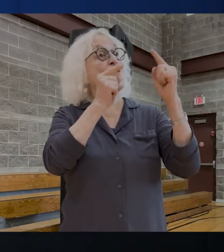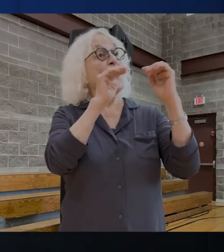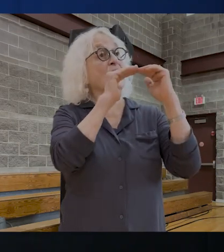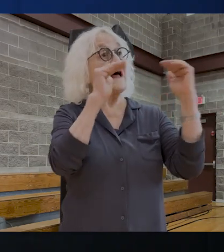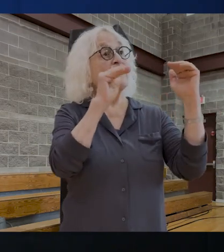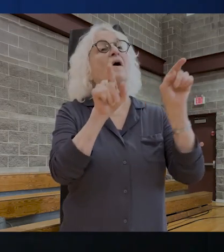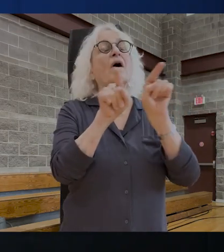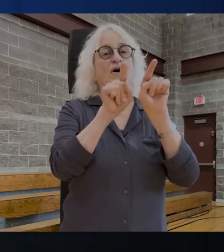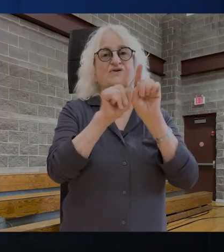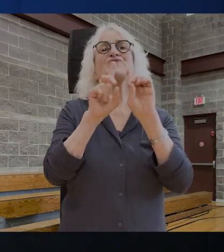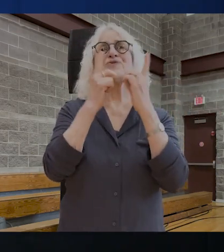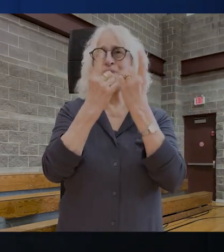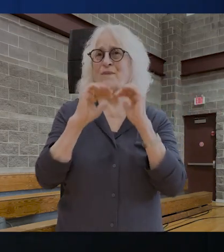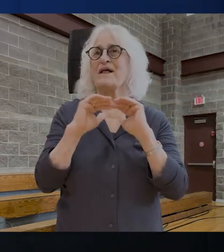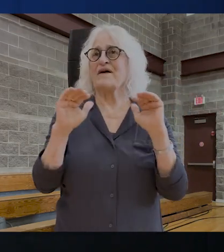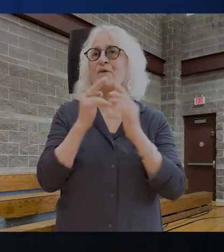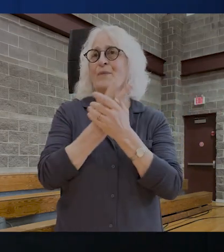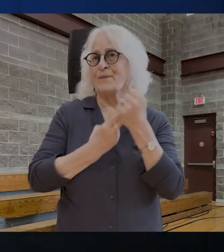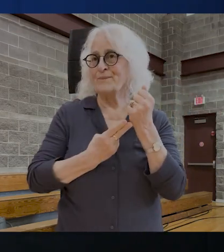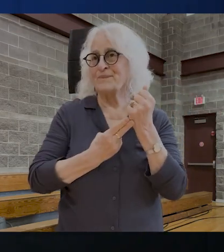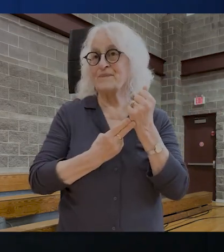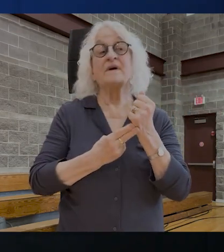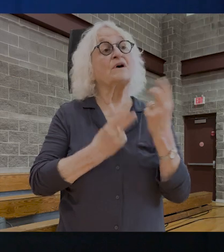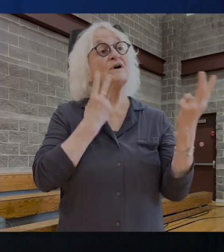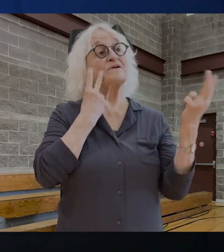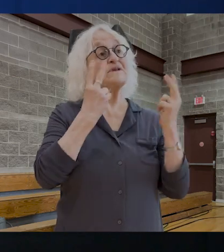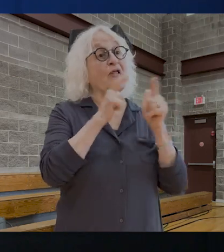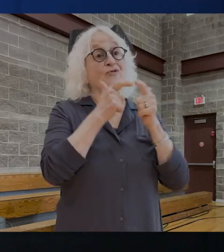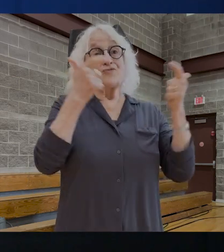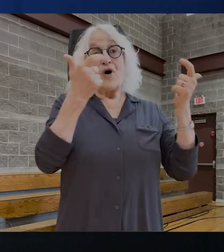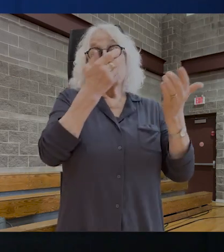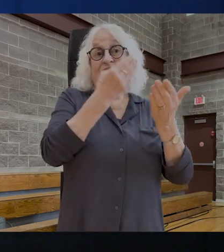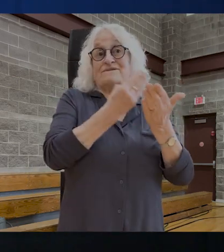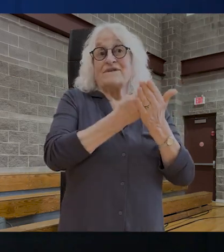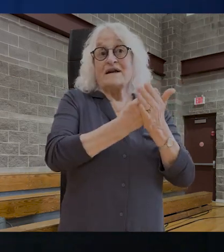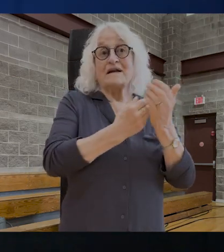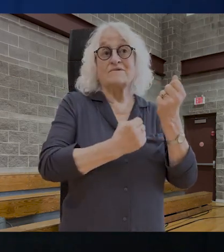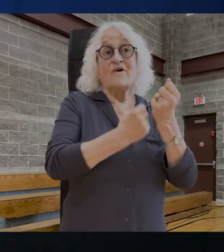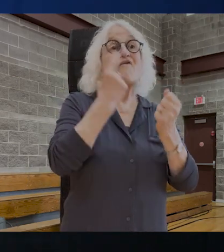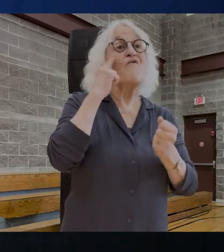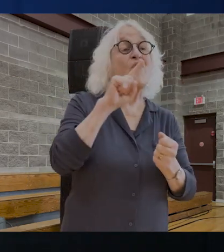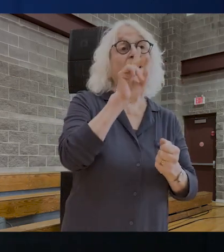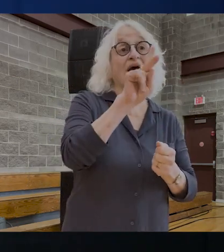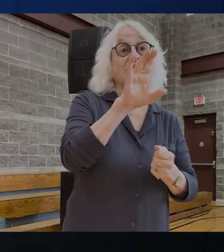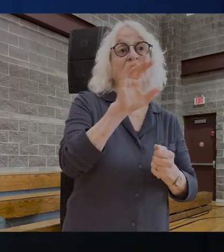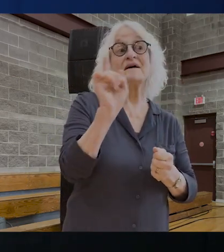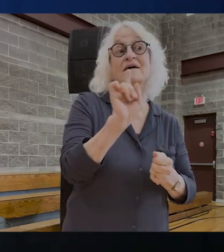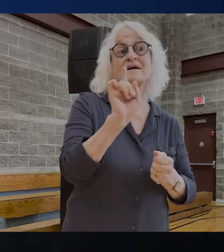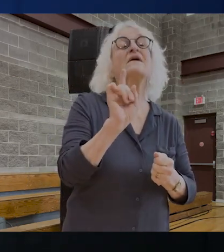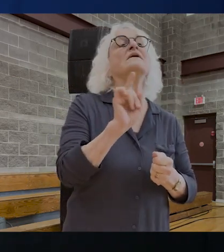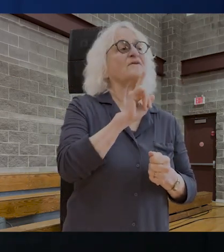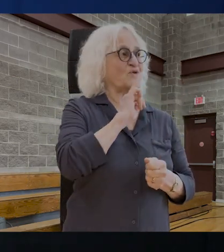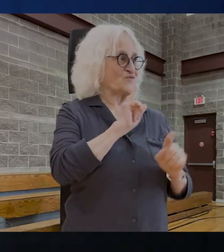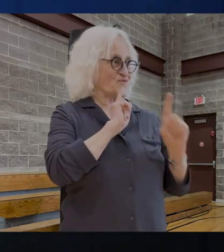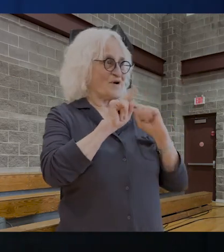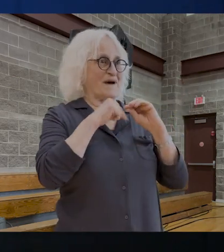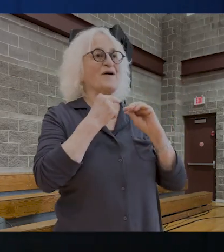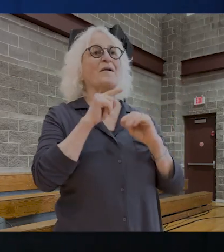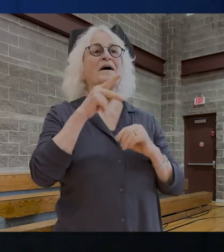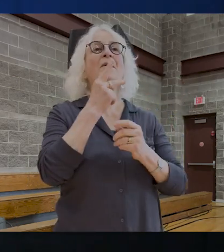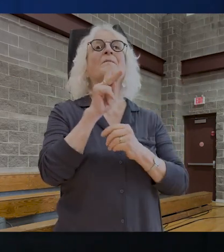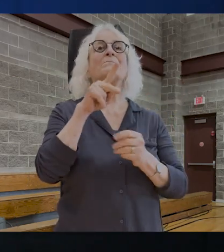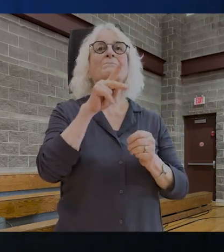level, but at the department level. So the largest funding for Kansas City is, of course, we talked about